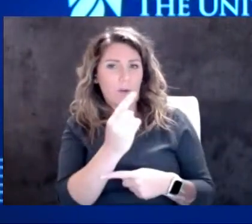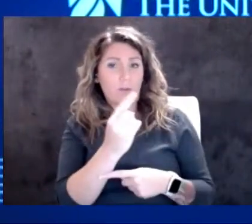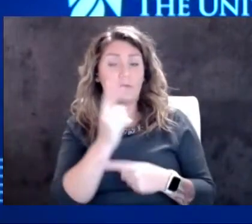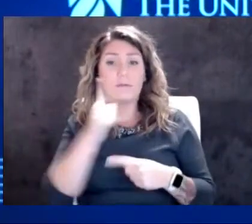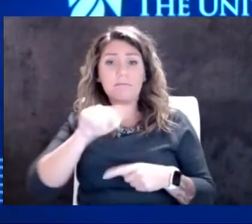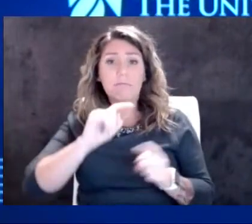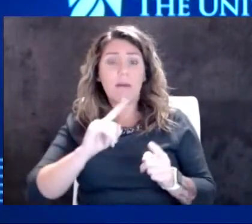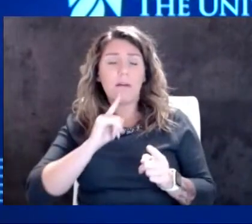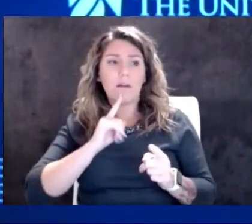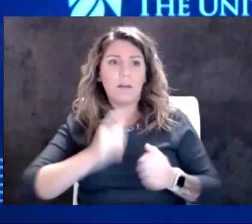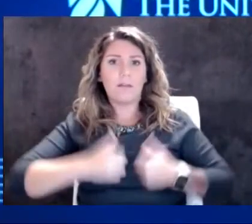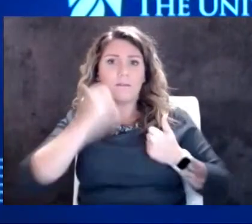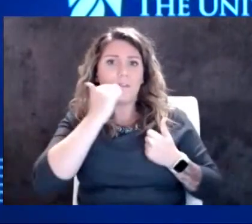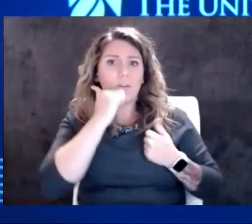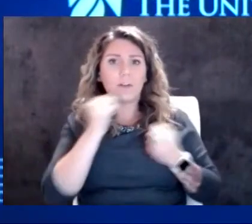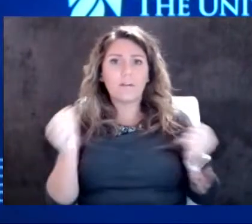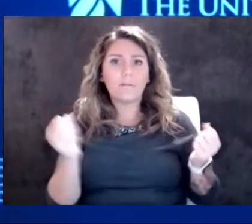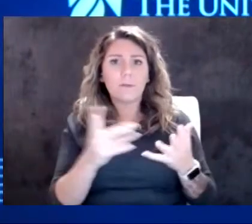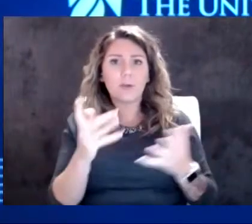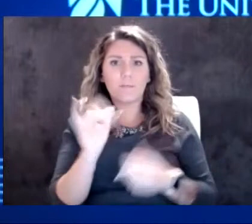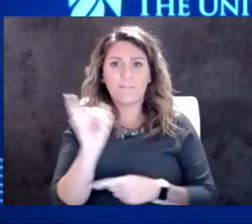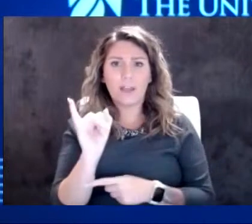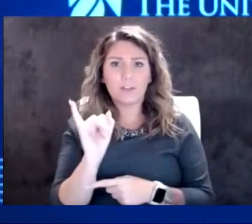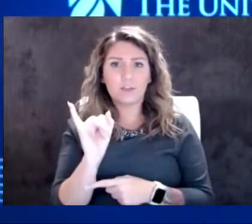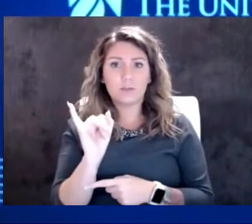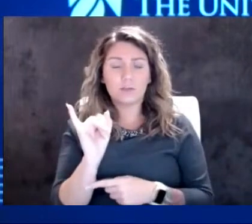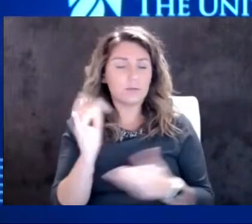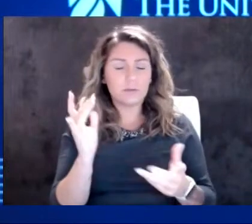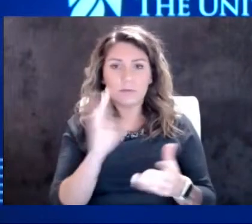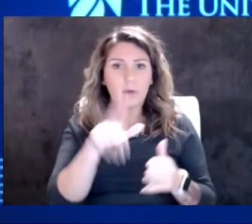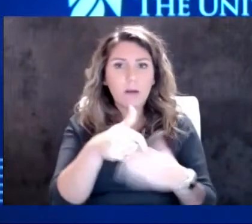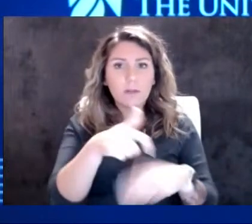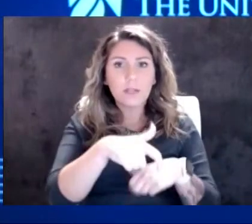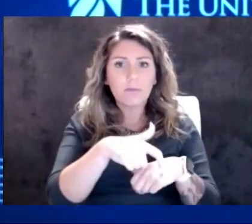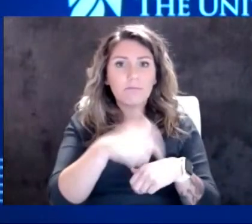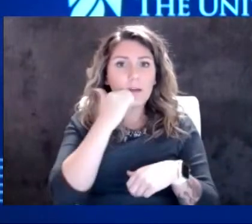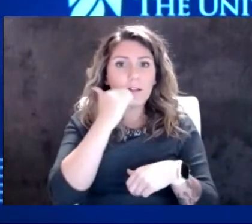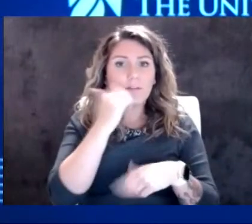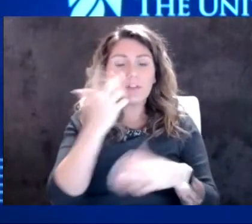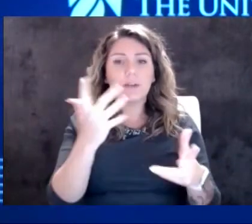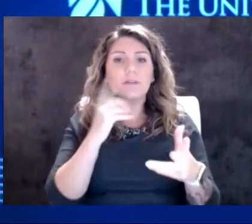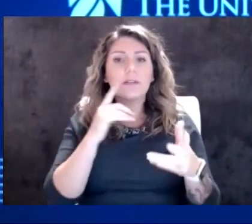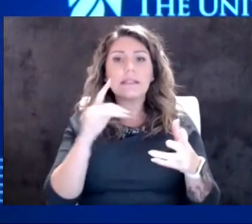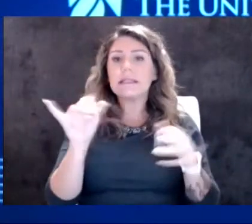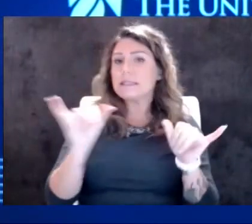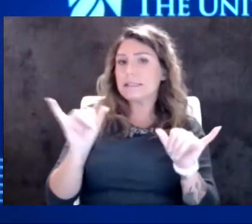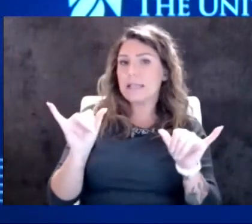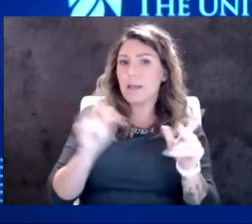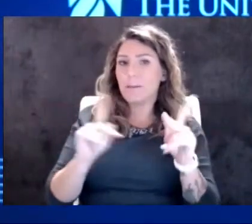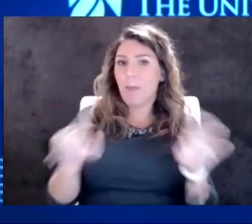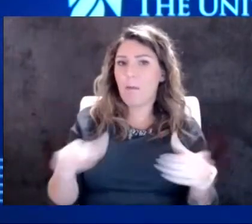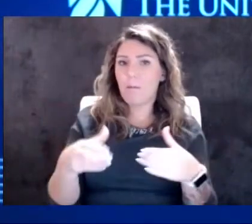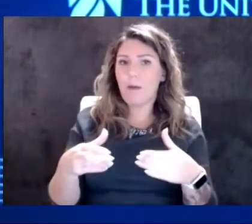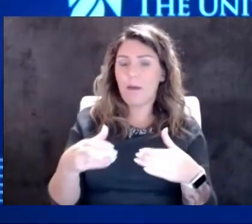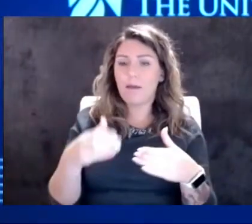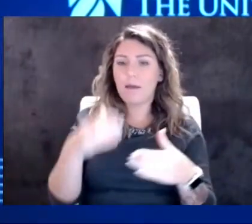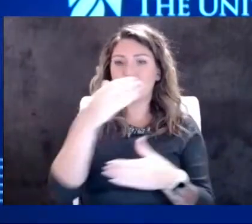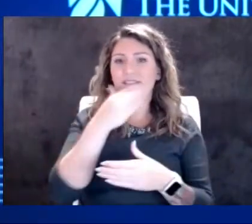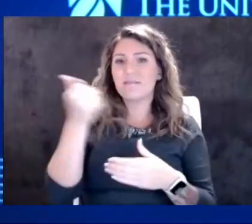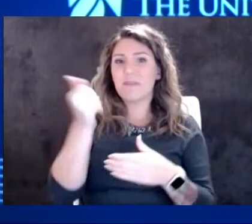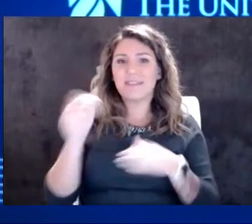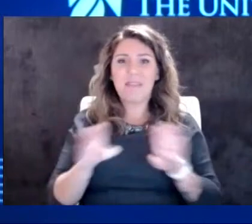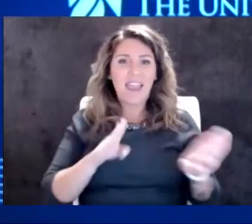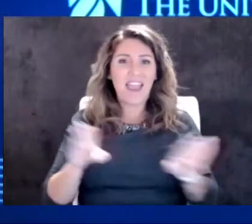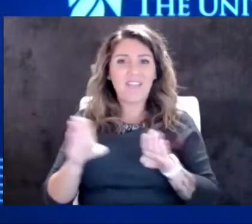of infection all the time. What's interesting is that same population generally has the best behaviors because they've been